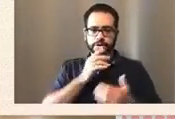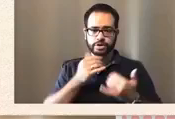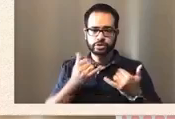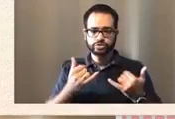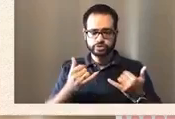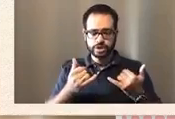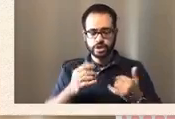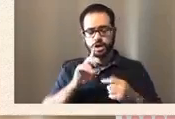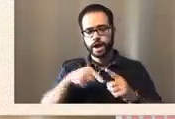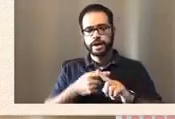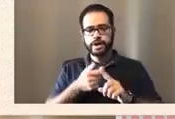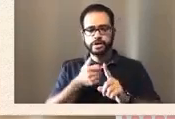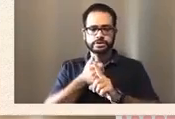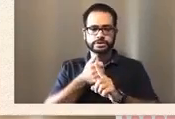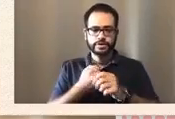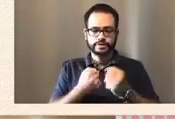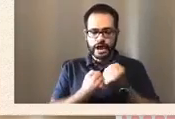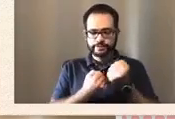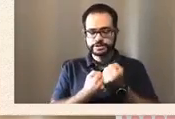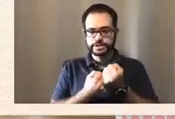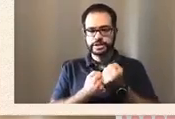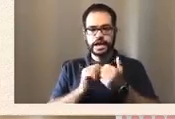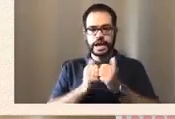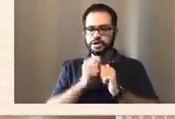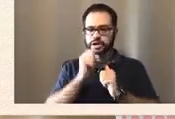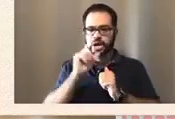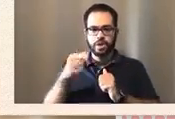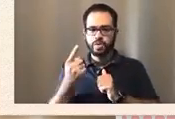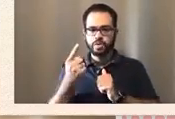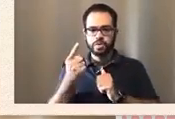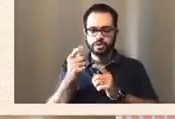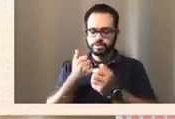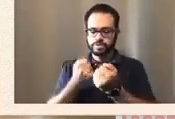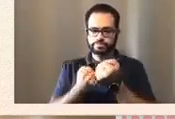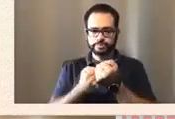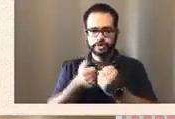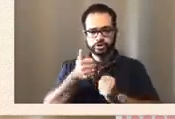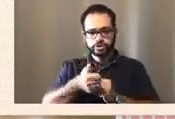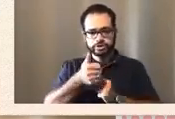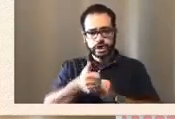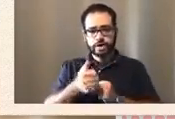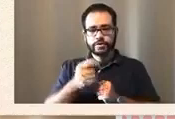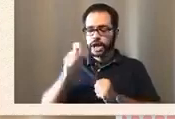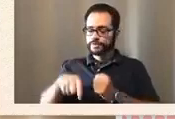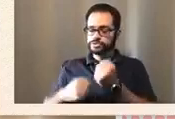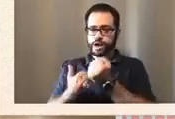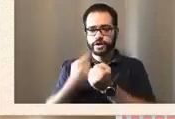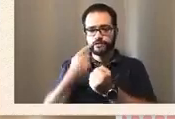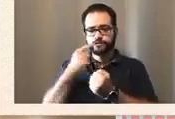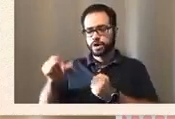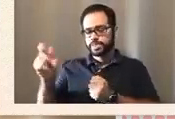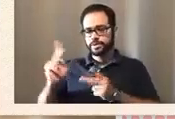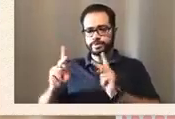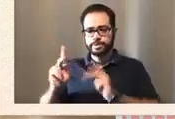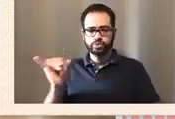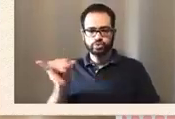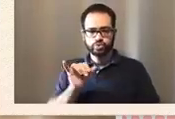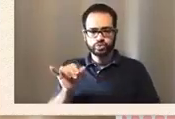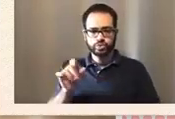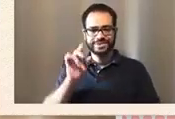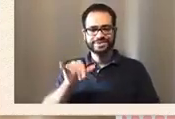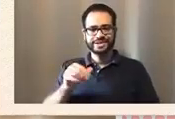self-advocacy and how it's not just about advocating for yourself, you have to advocate for other people as well. That's something that really hits home for